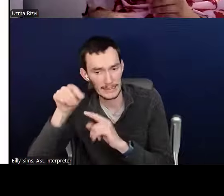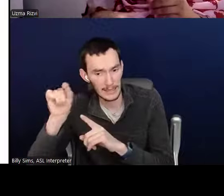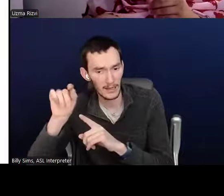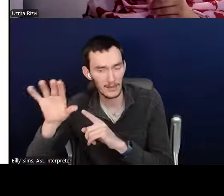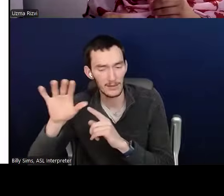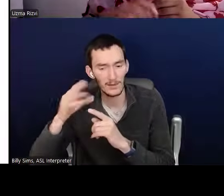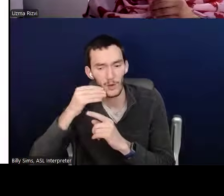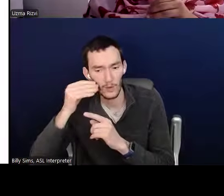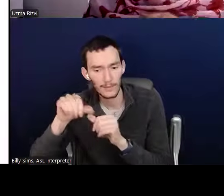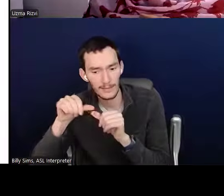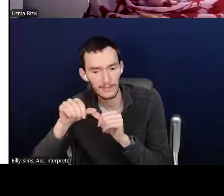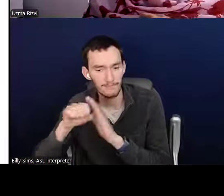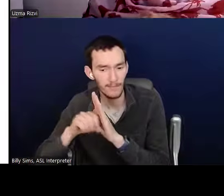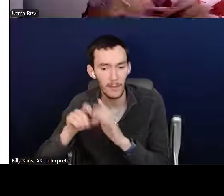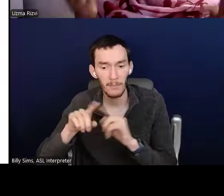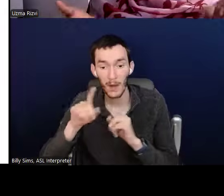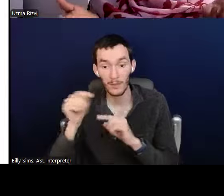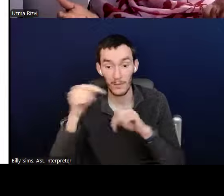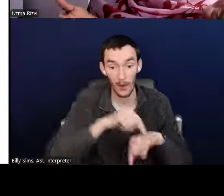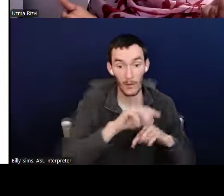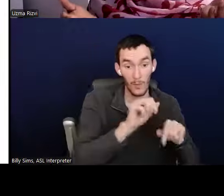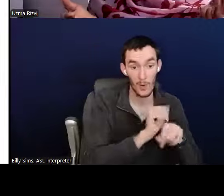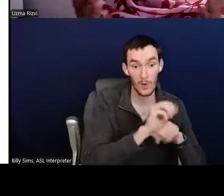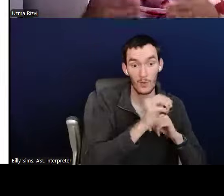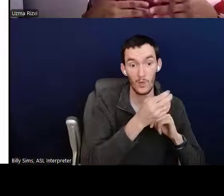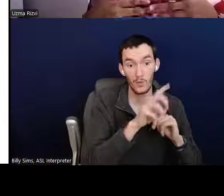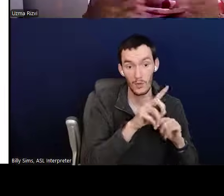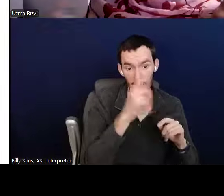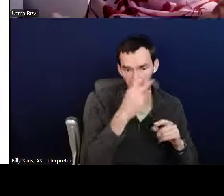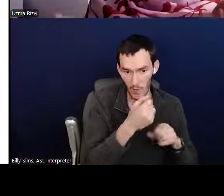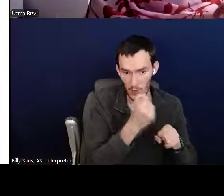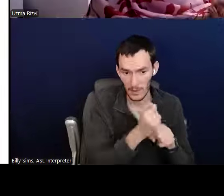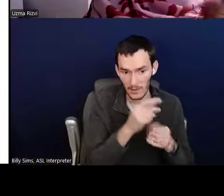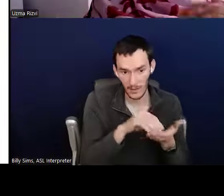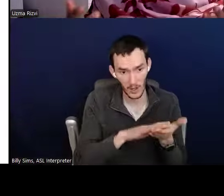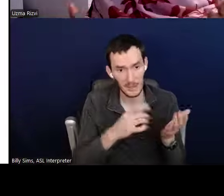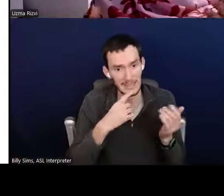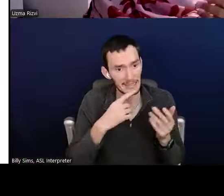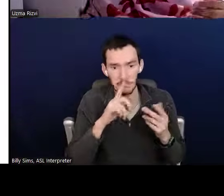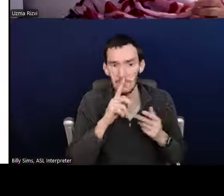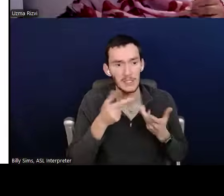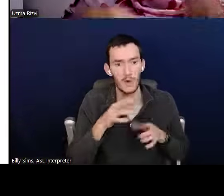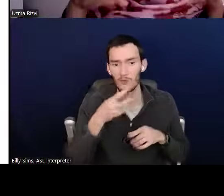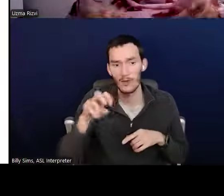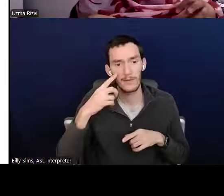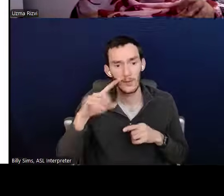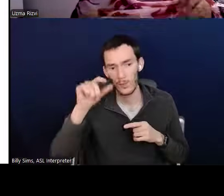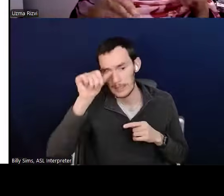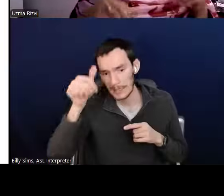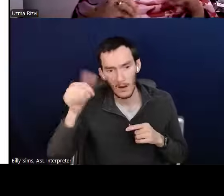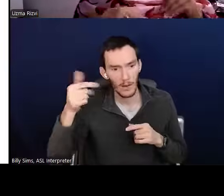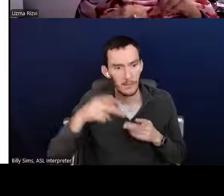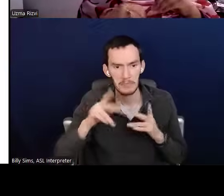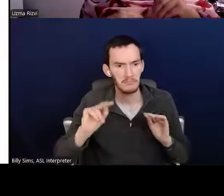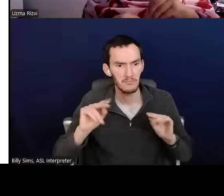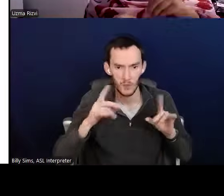he came to Mohenjo-Daro and worked for a few years, the documentation shows that he did not want to be transferred to Delhi or anywhere else. And what he claimed was